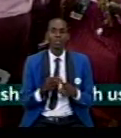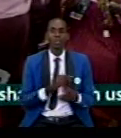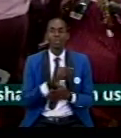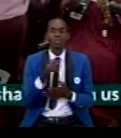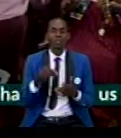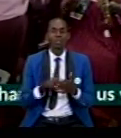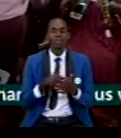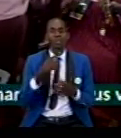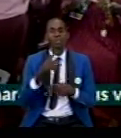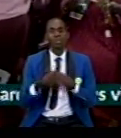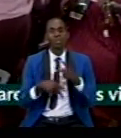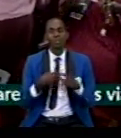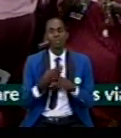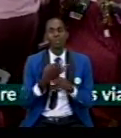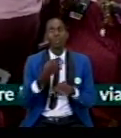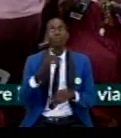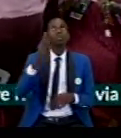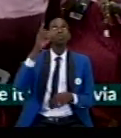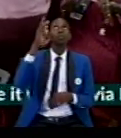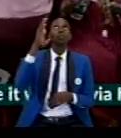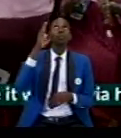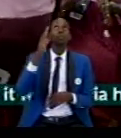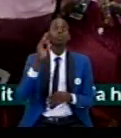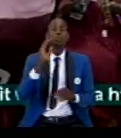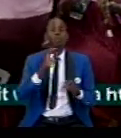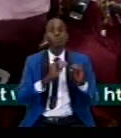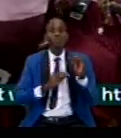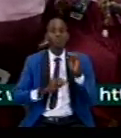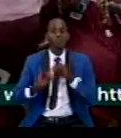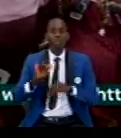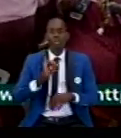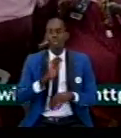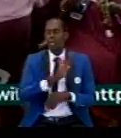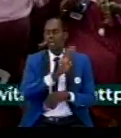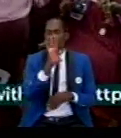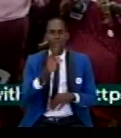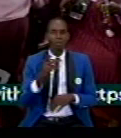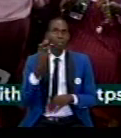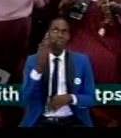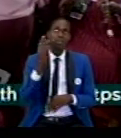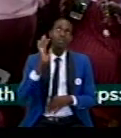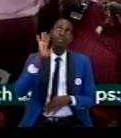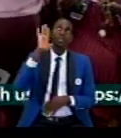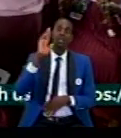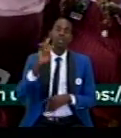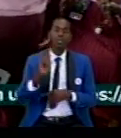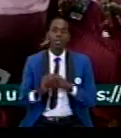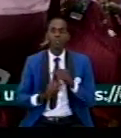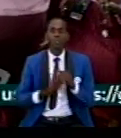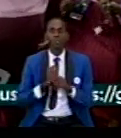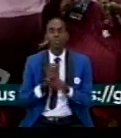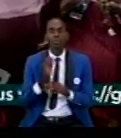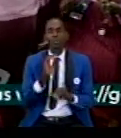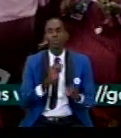Whatever you see on your body, come out and testify.